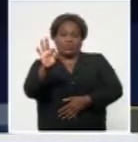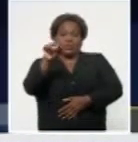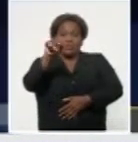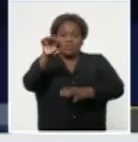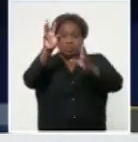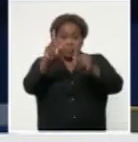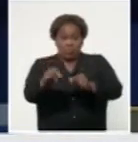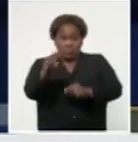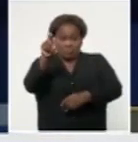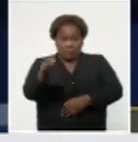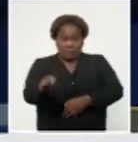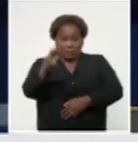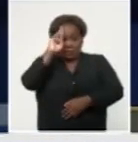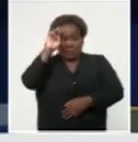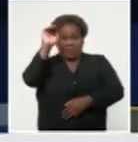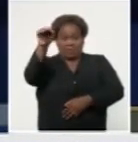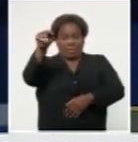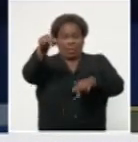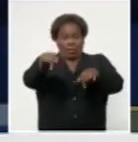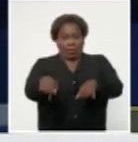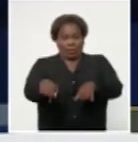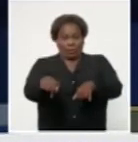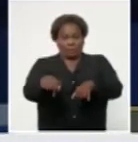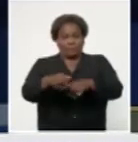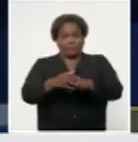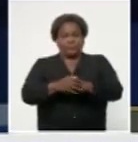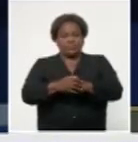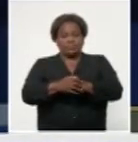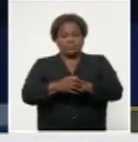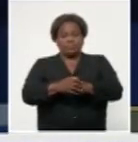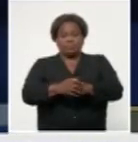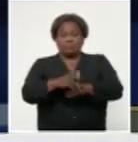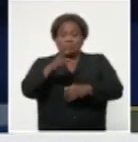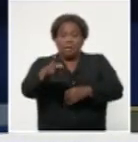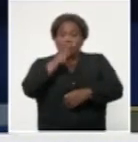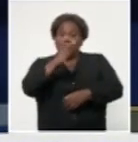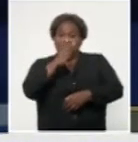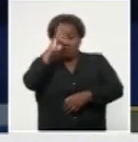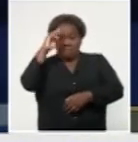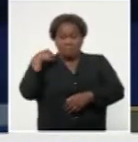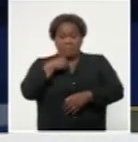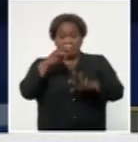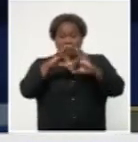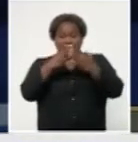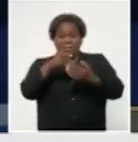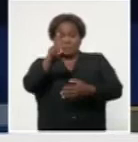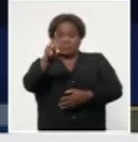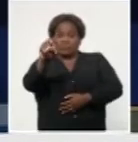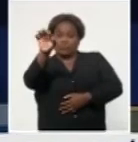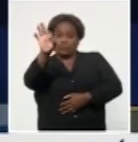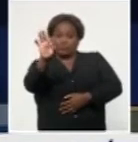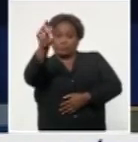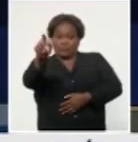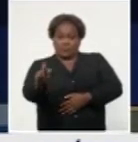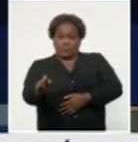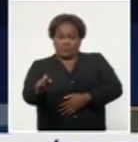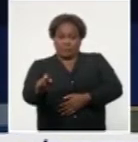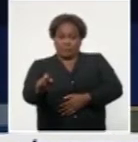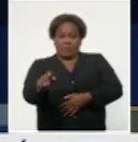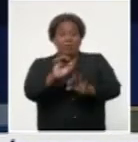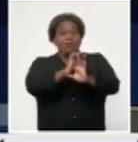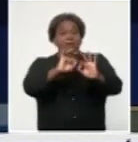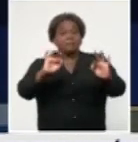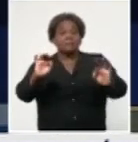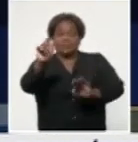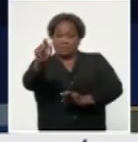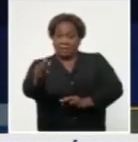are active and confirmed cases. In our primary healthcare system, our